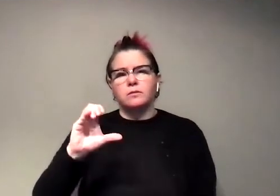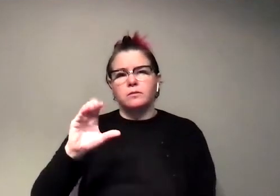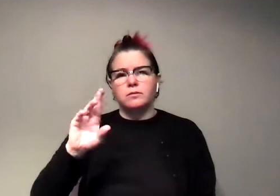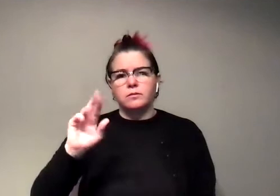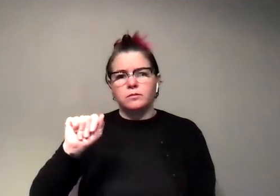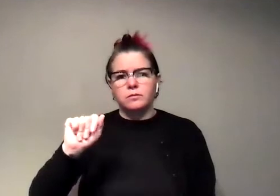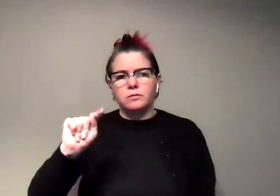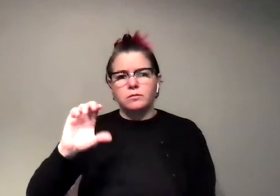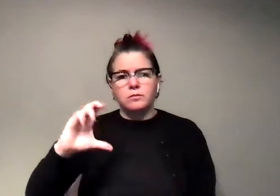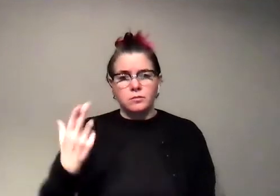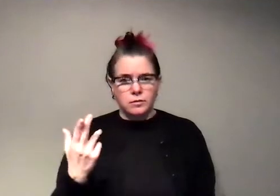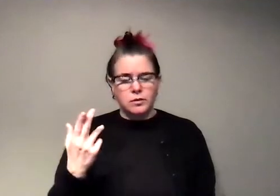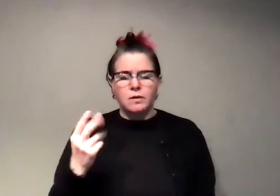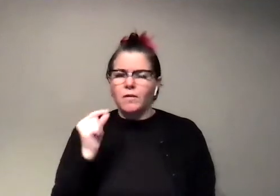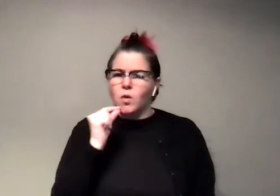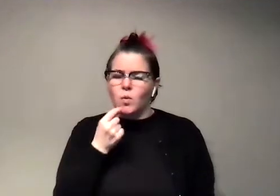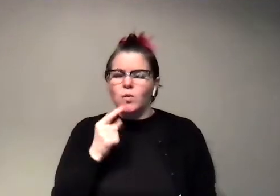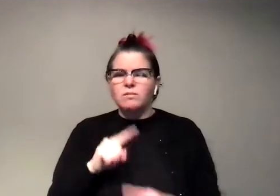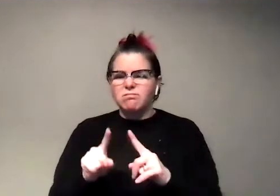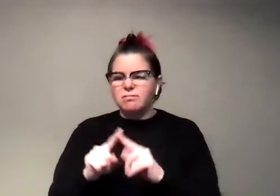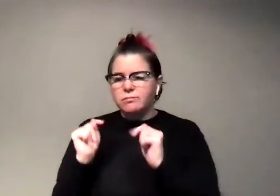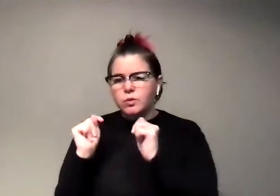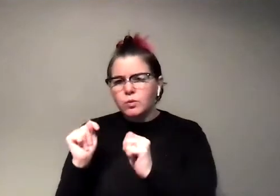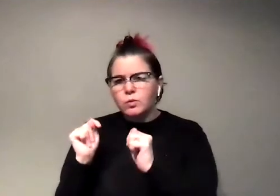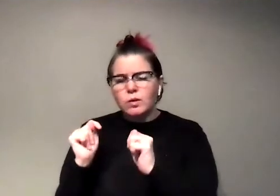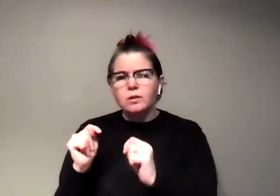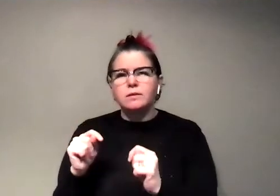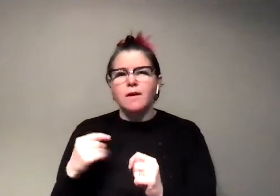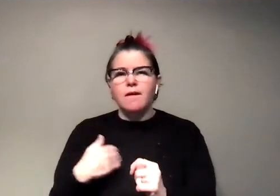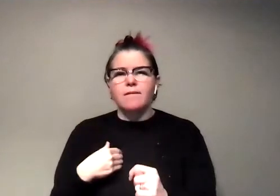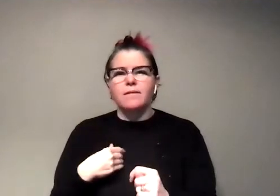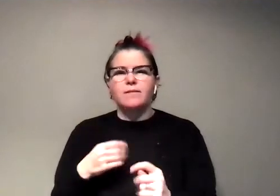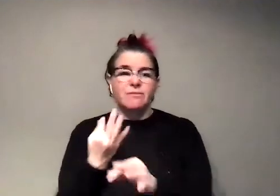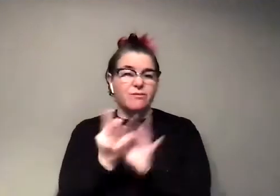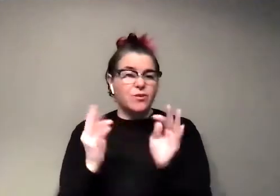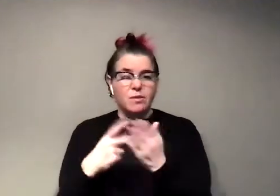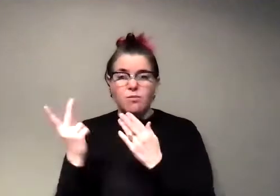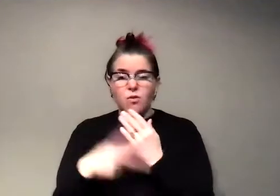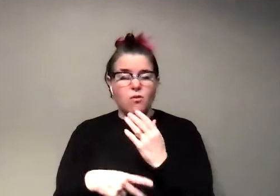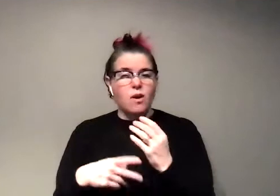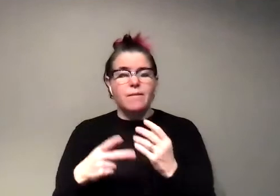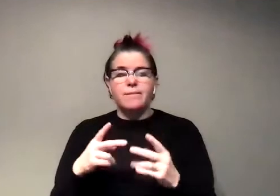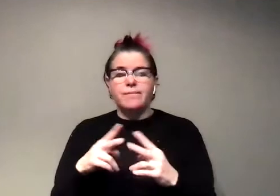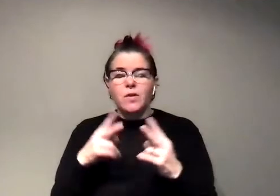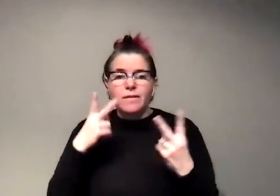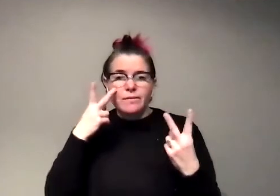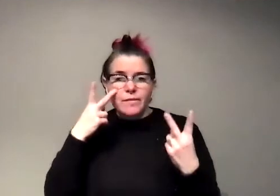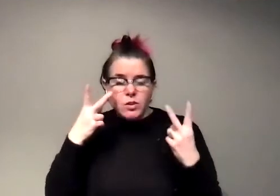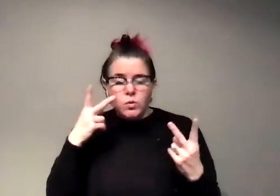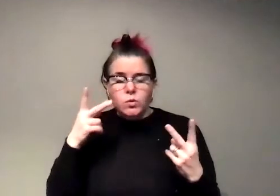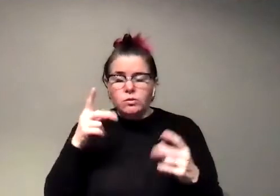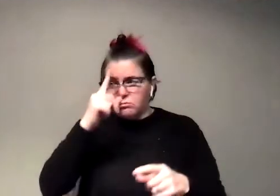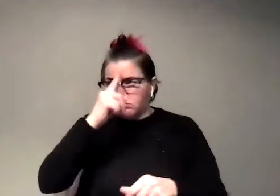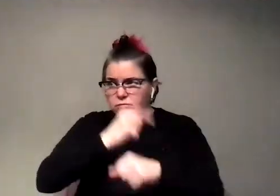And there's some really cool tutorials that like they've done. It's like a free program. It's like very visual.